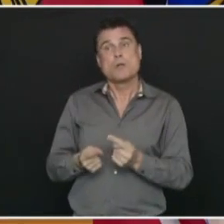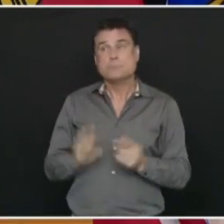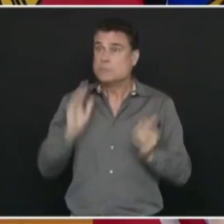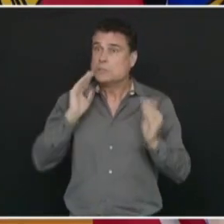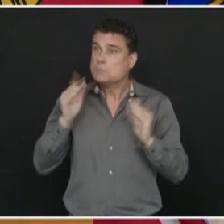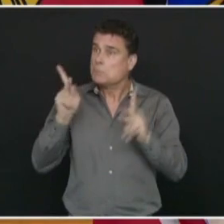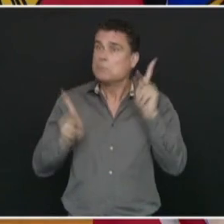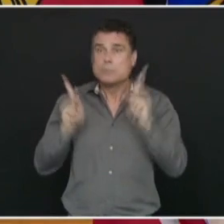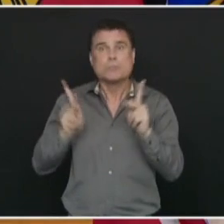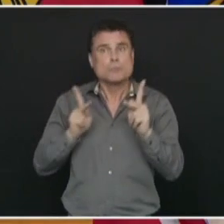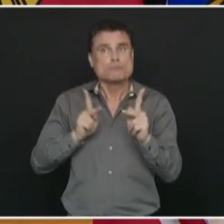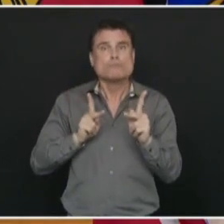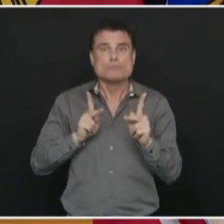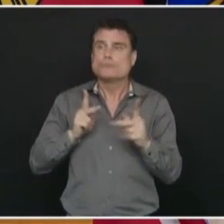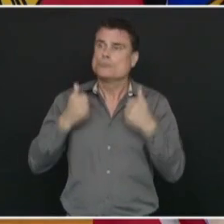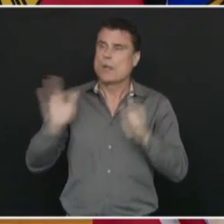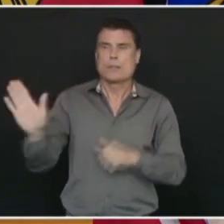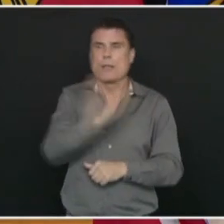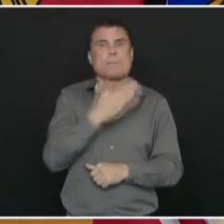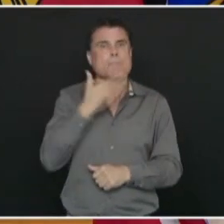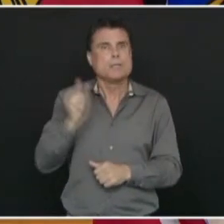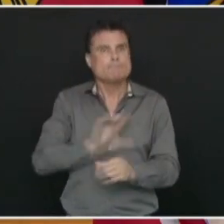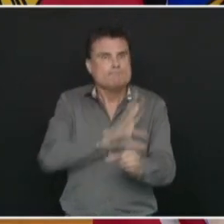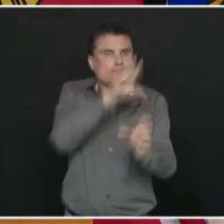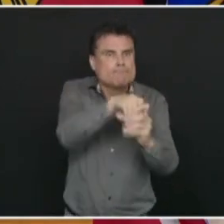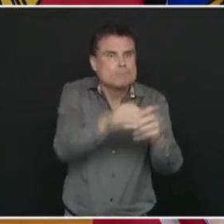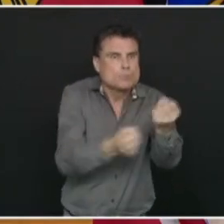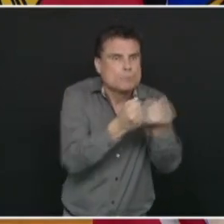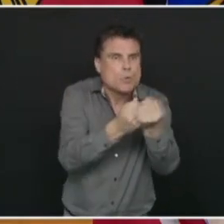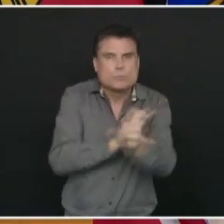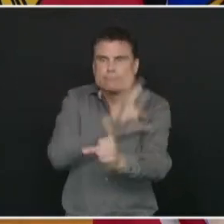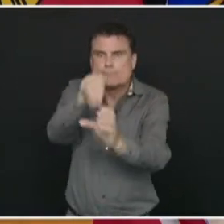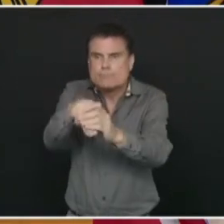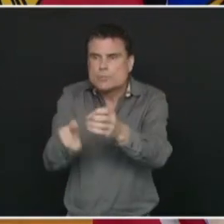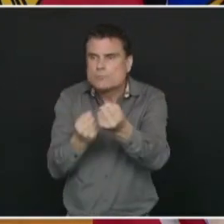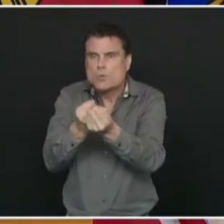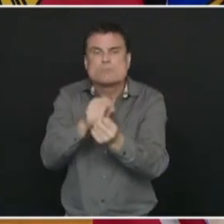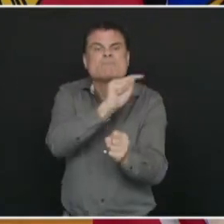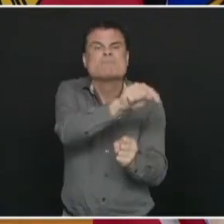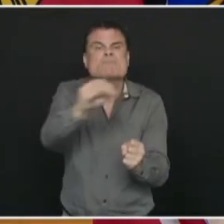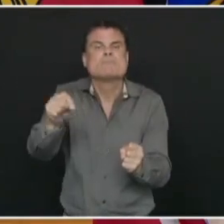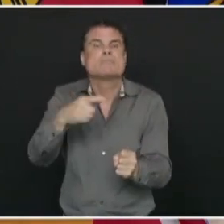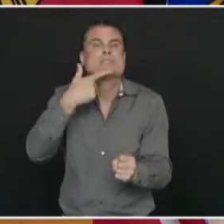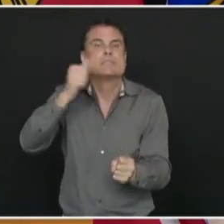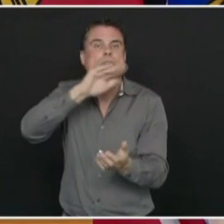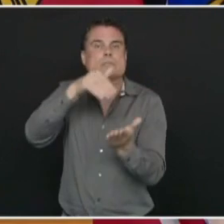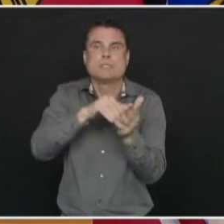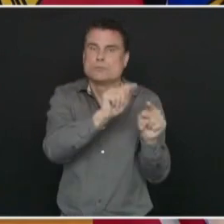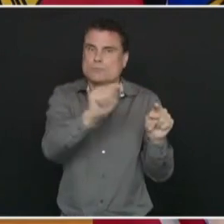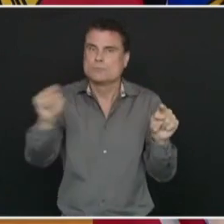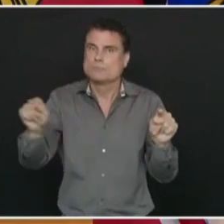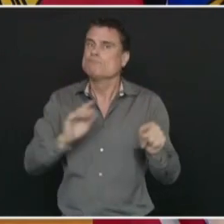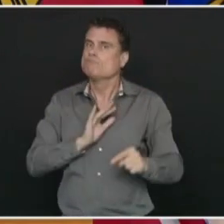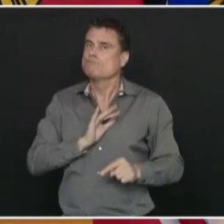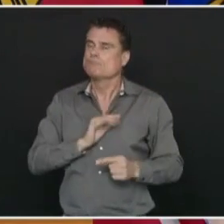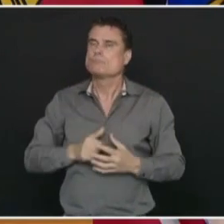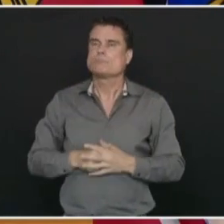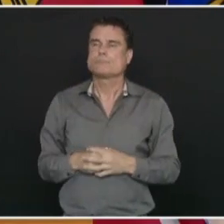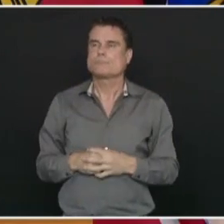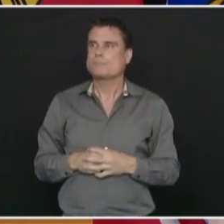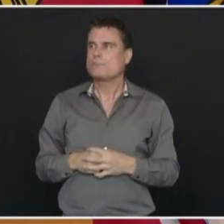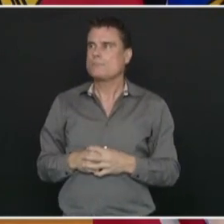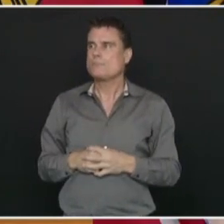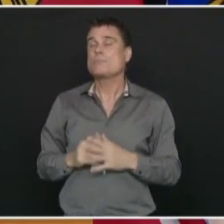on also early on, and there's much reduced traffic returning, but that is also a place that